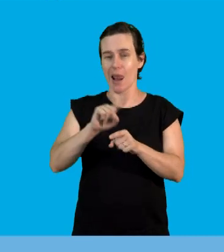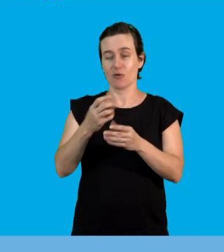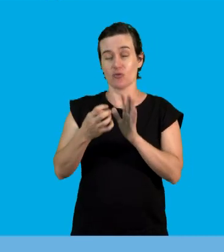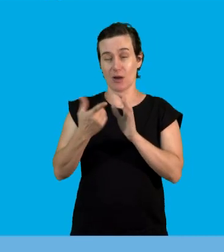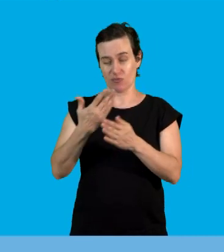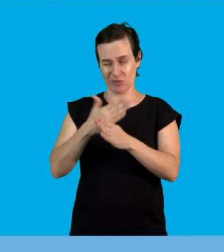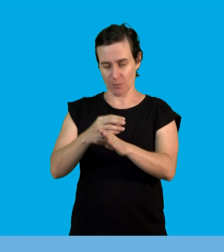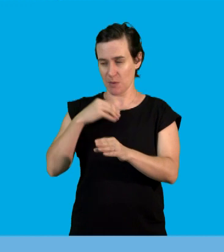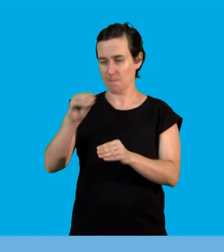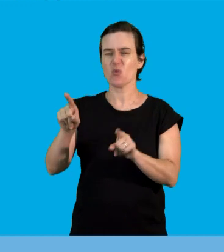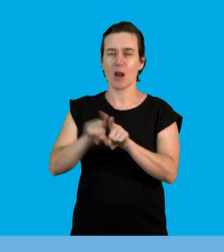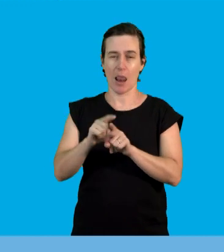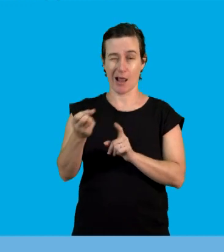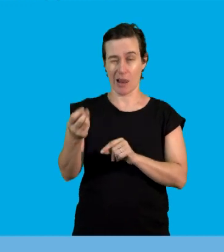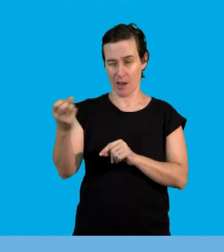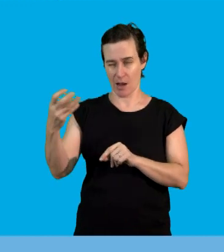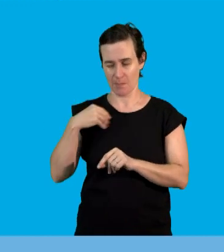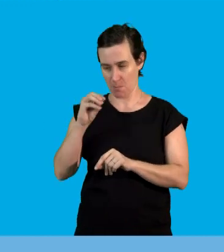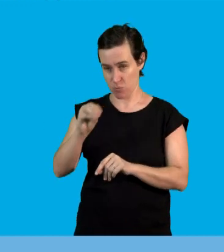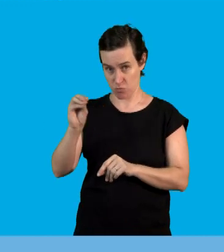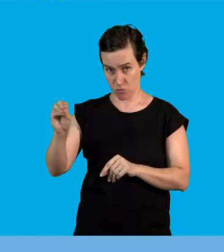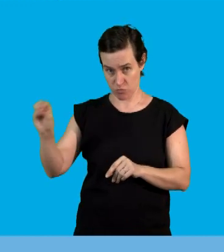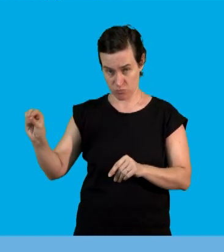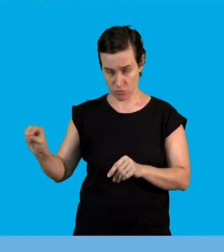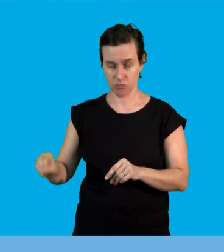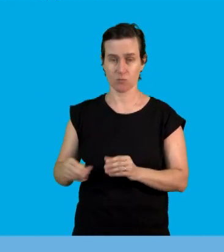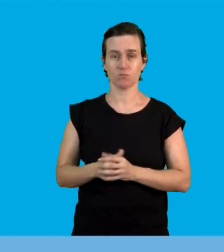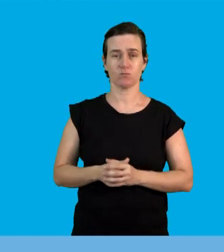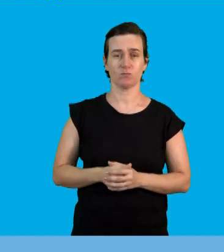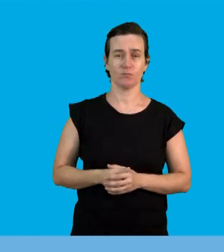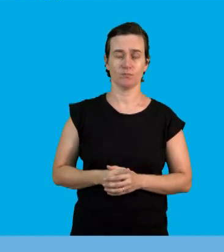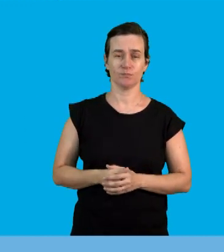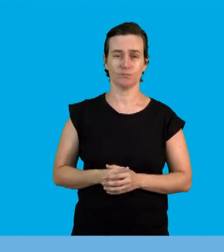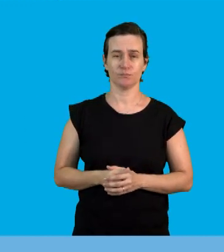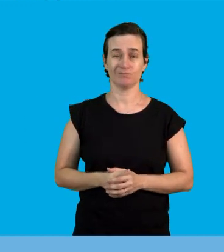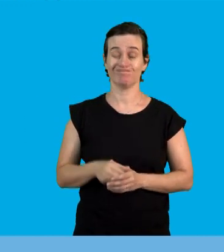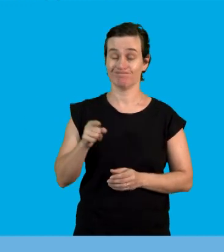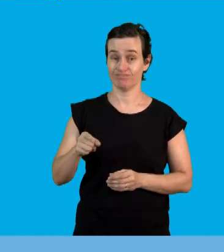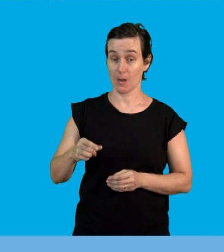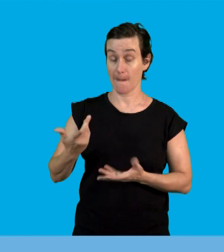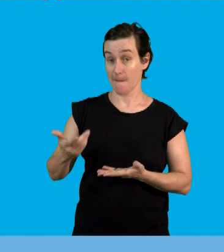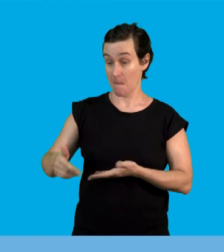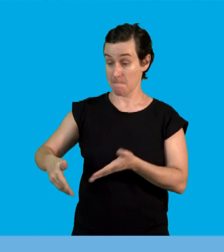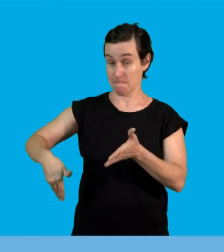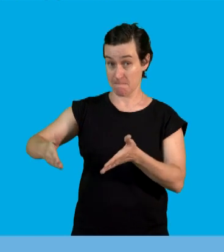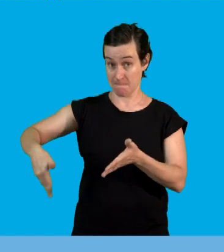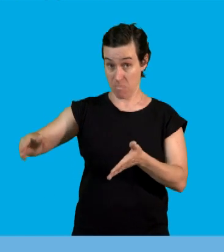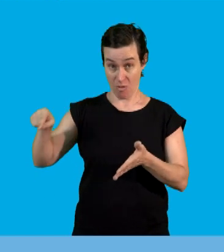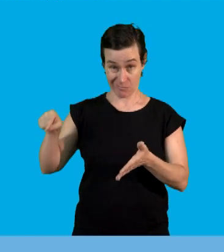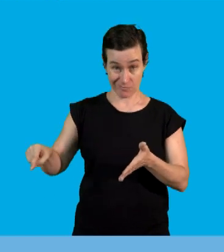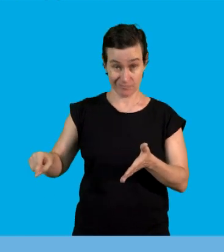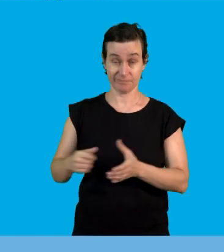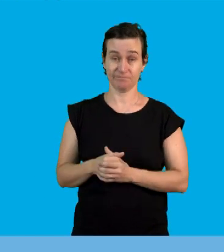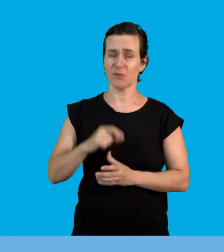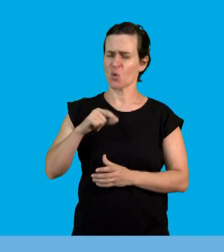in our circuit, being the light bulbs in this case. So in a parallel